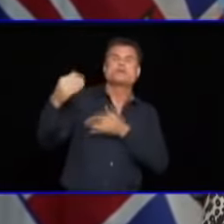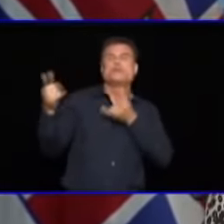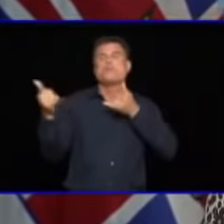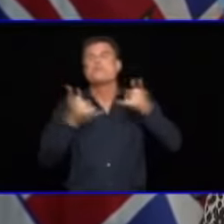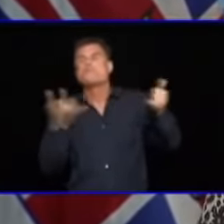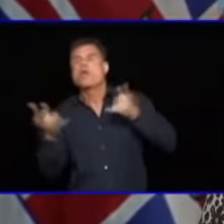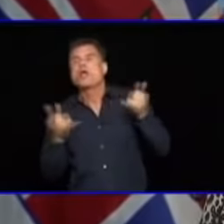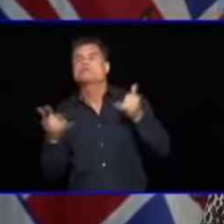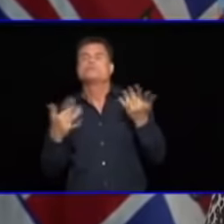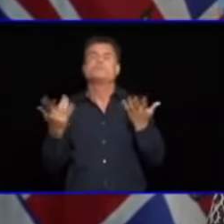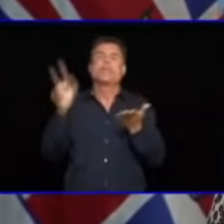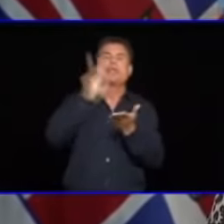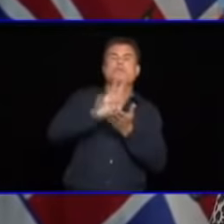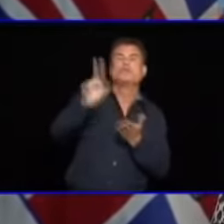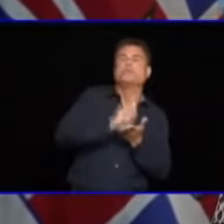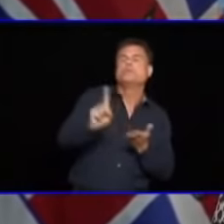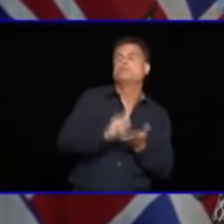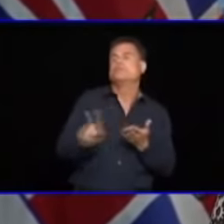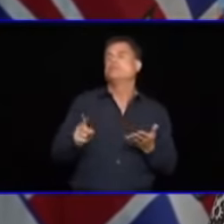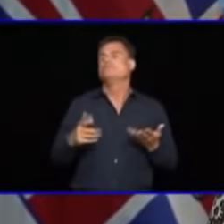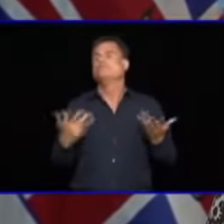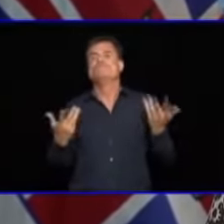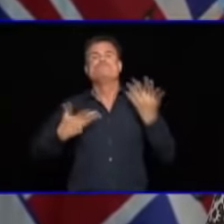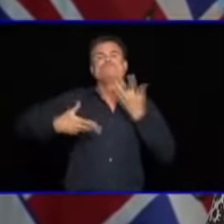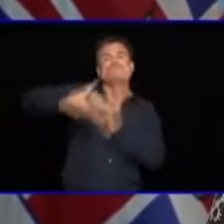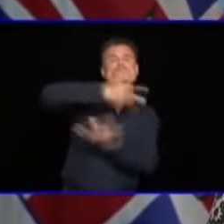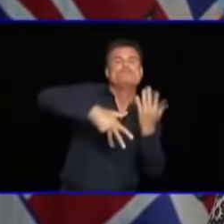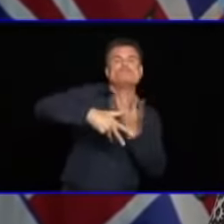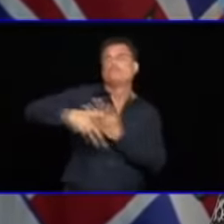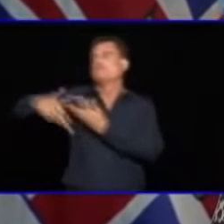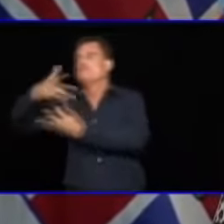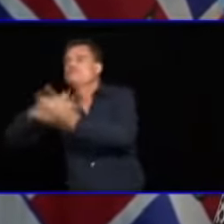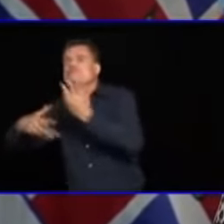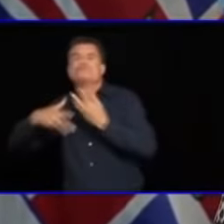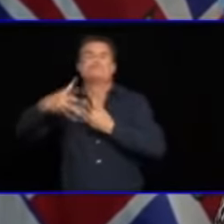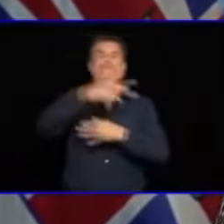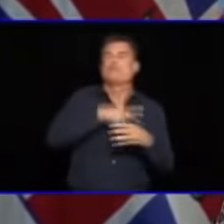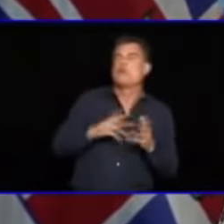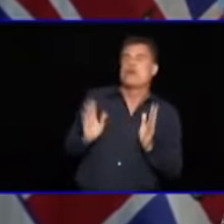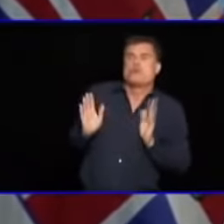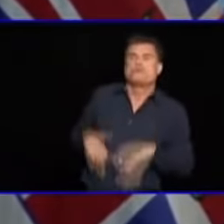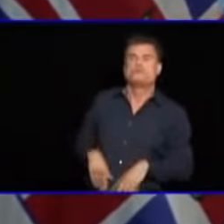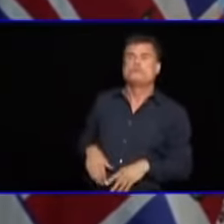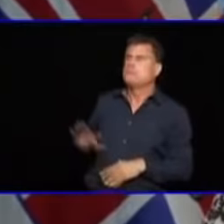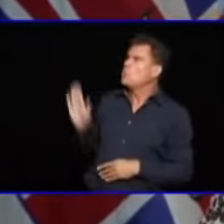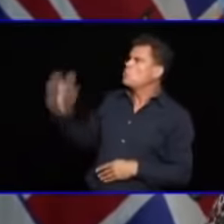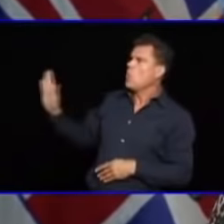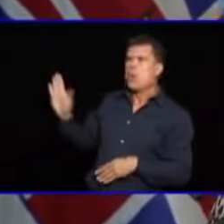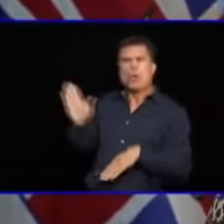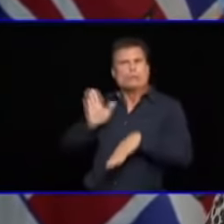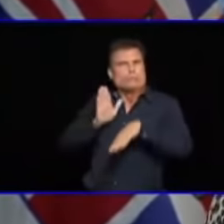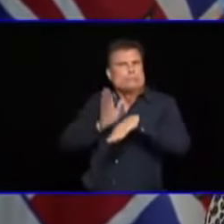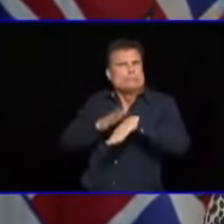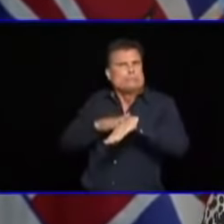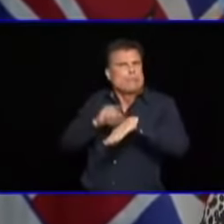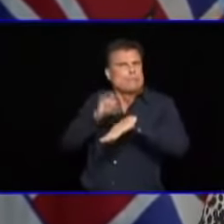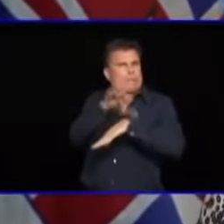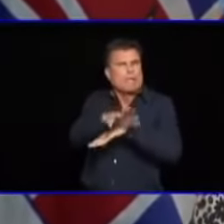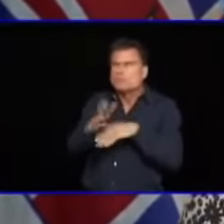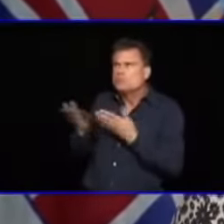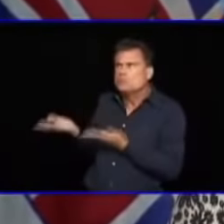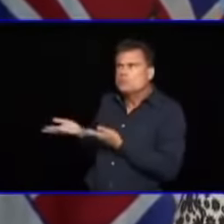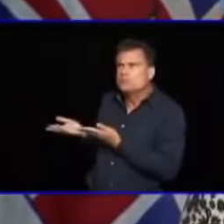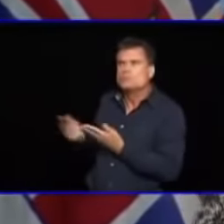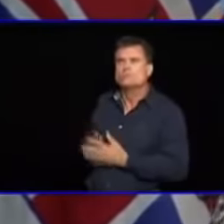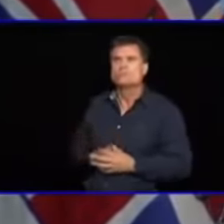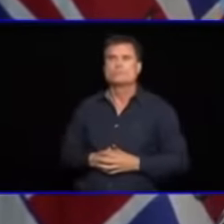those people who maybe need a little bit more motivation to pull back on their contacts? Yeah, you